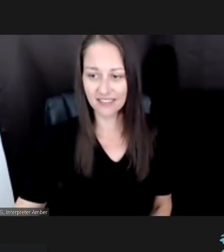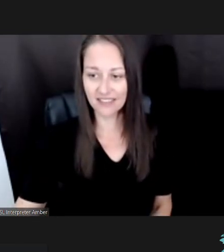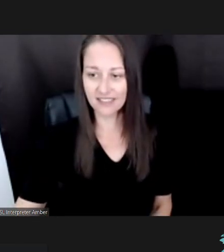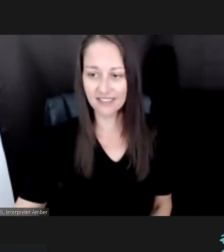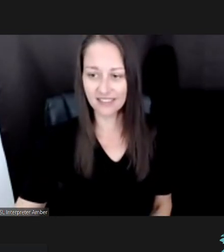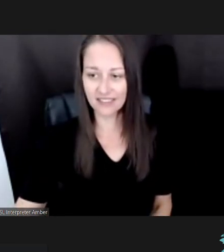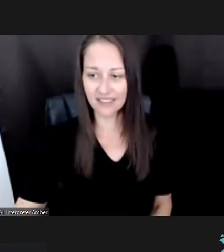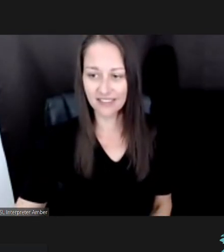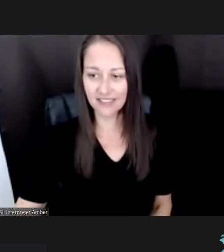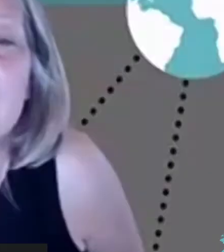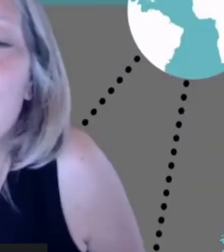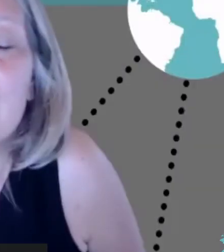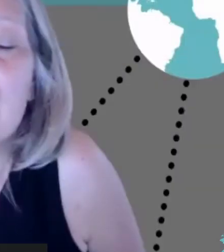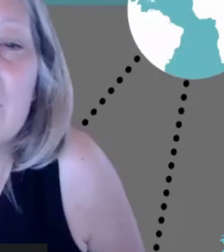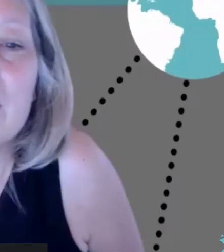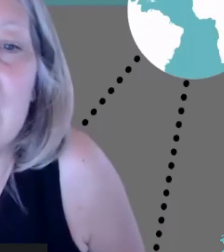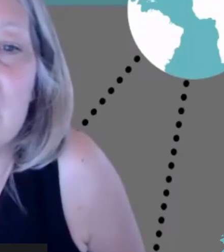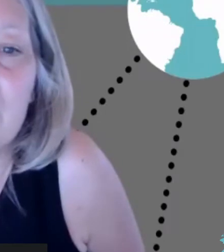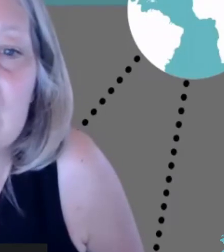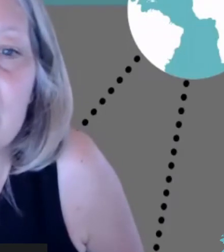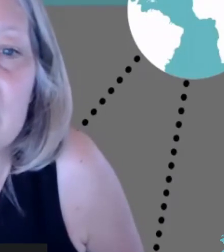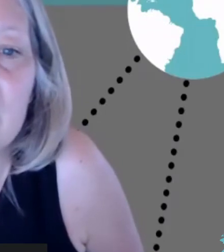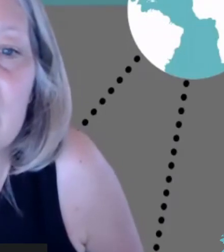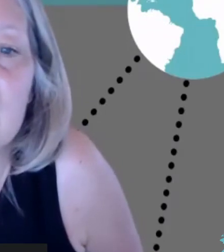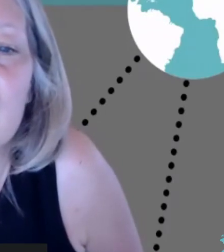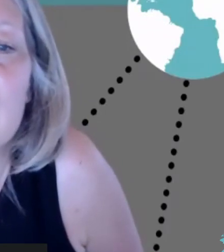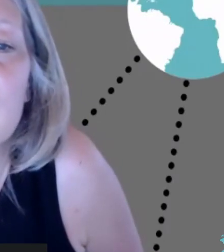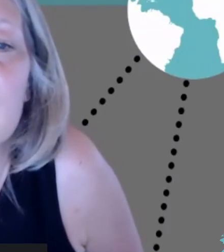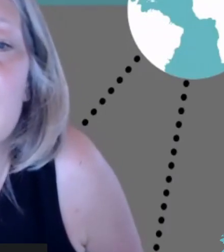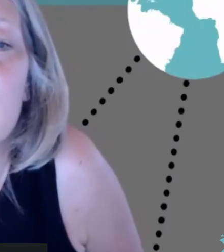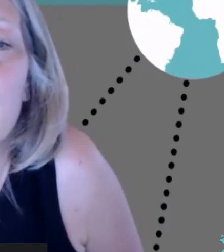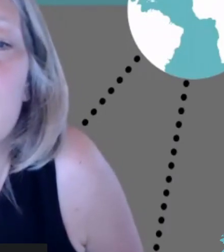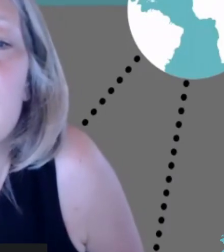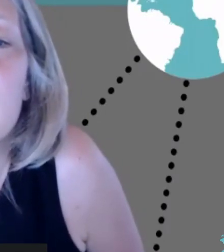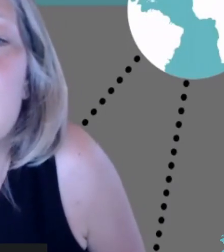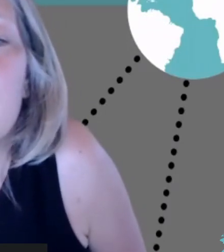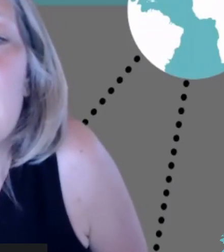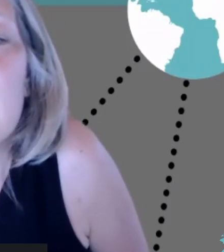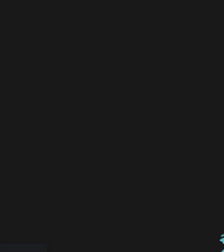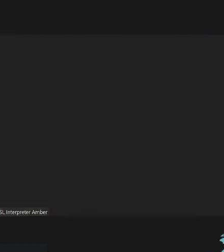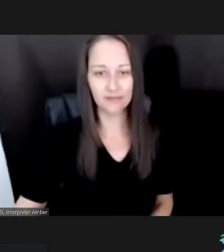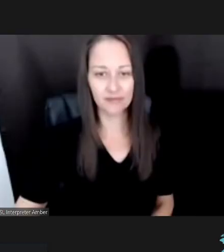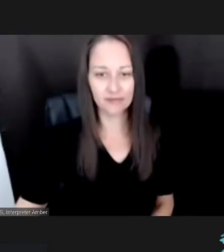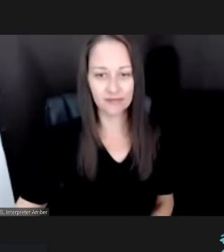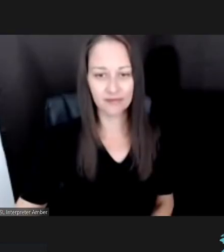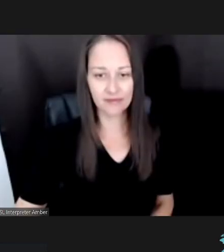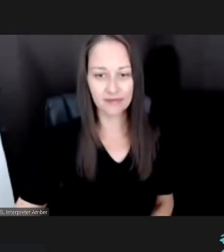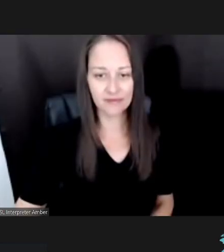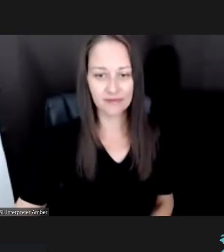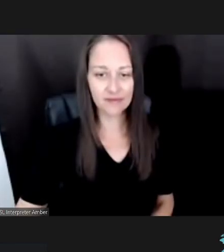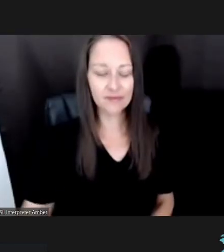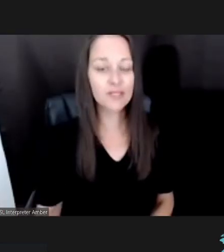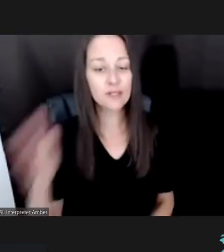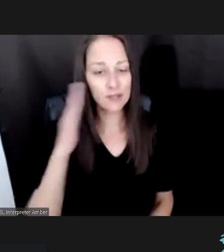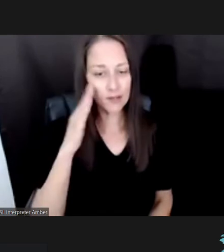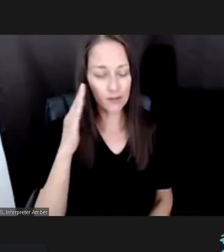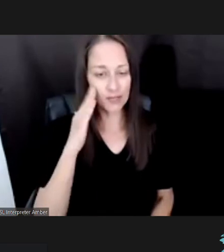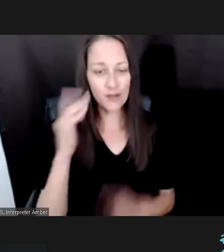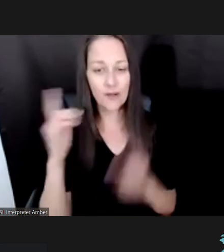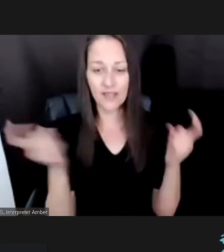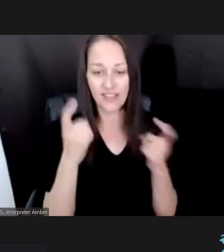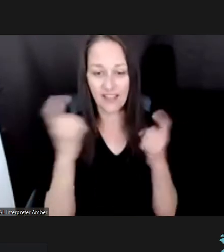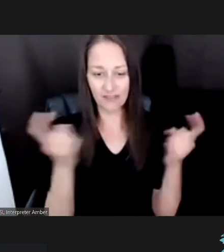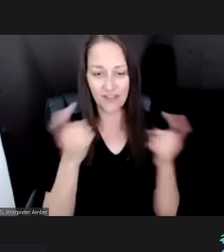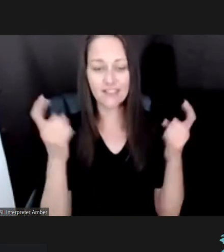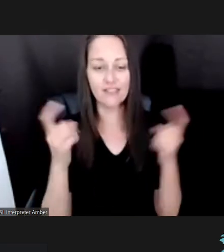Romero, so powerful, we heard that Festival Internacional Santiago Emil began as a movement and has been vigilant in making